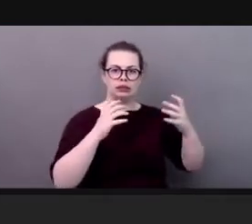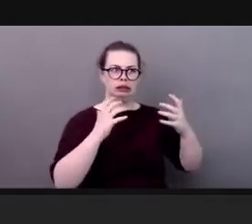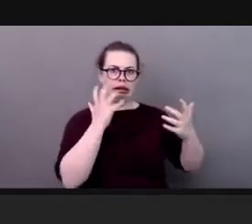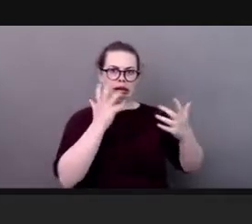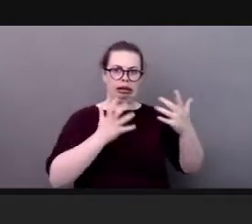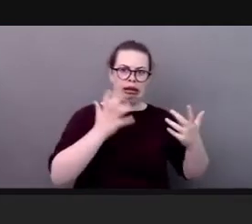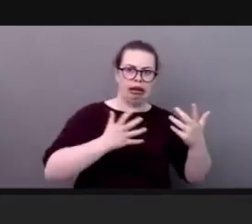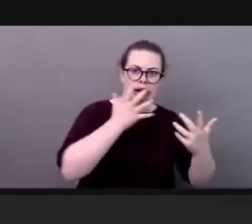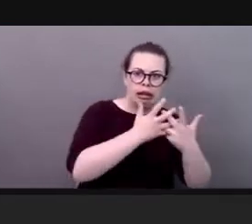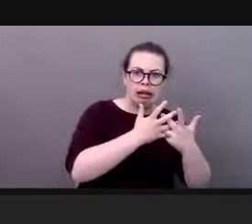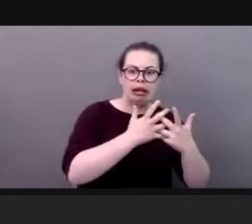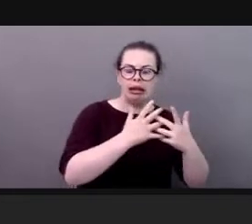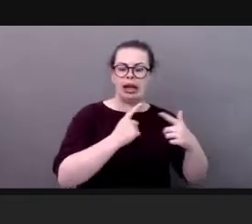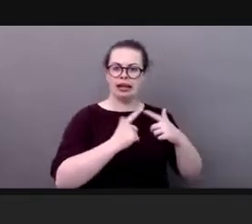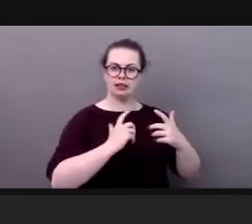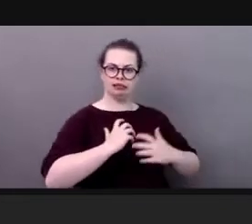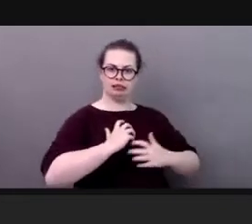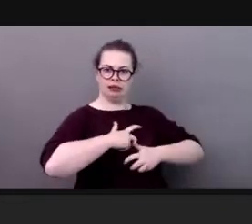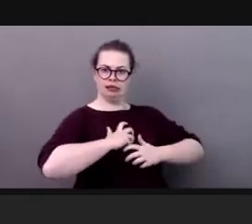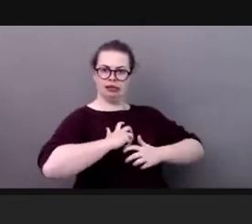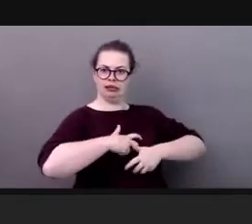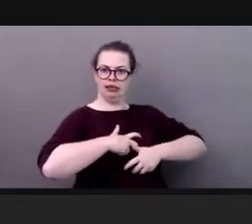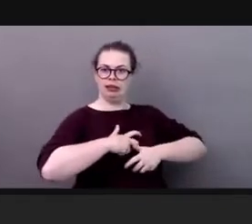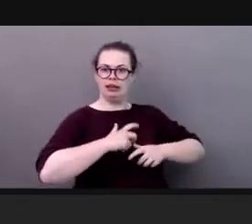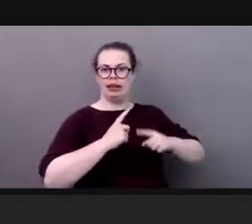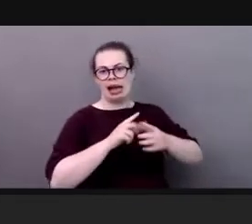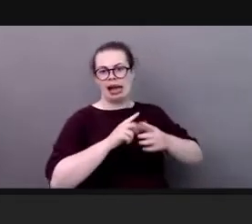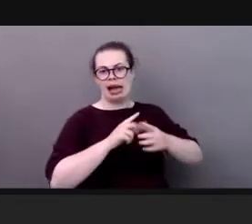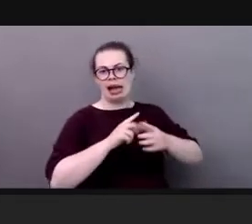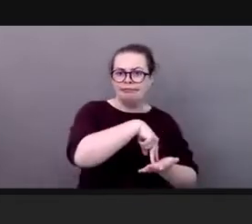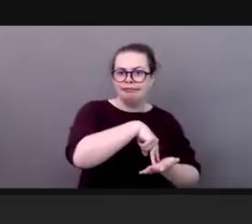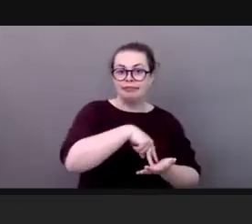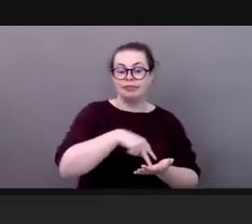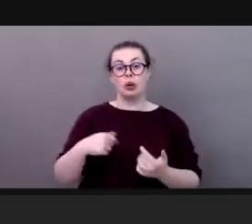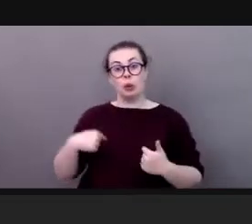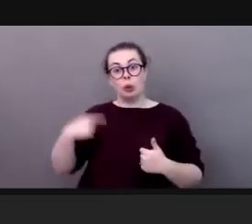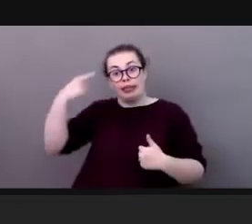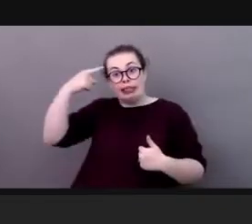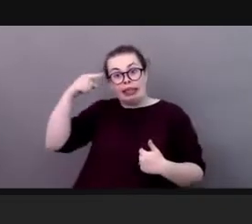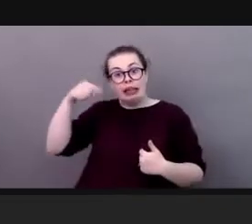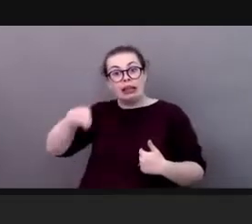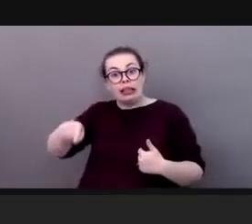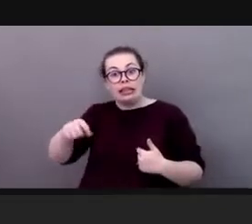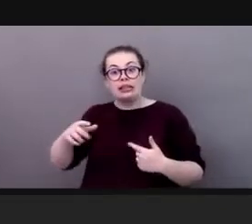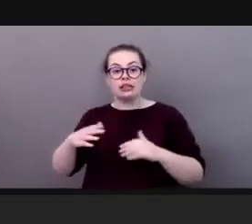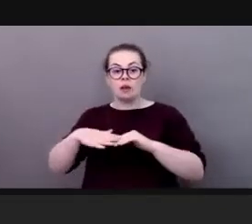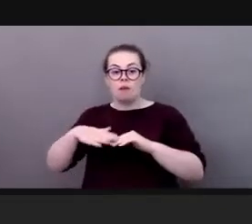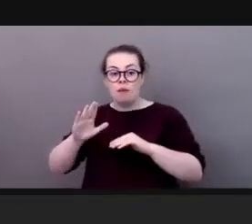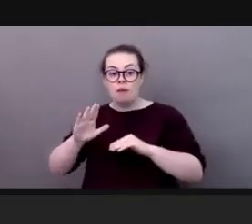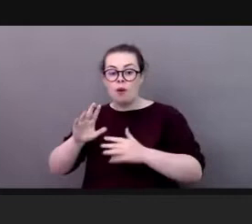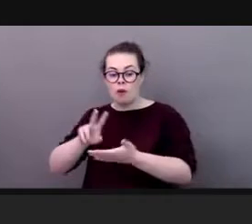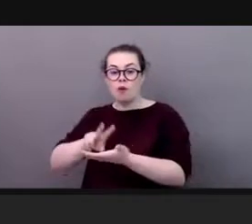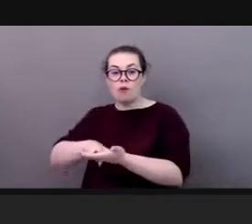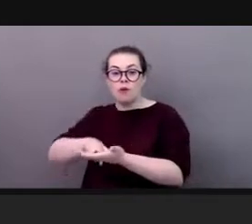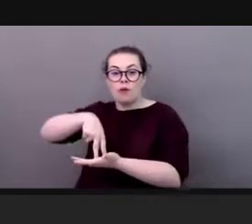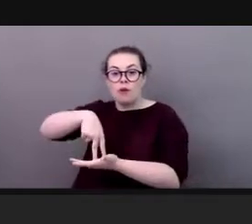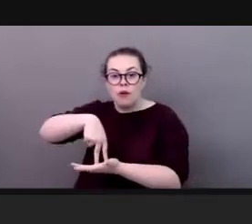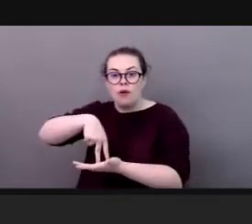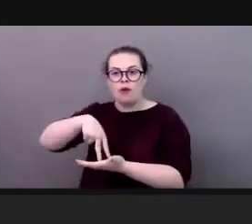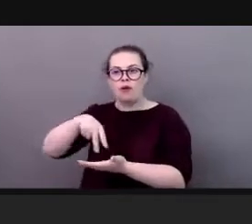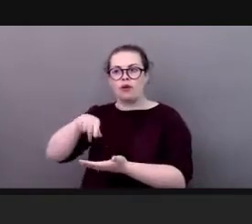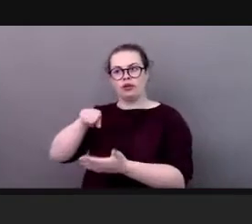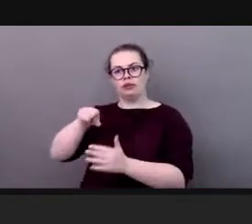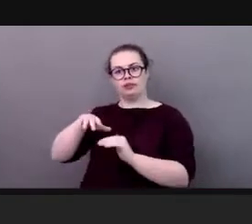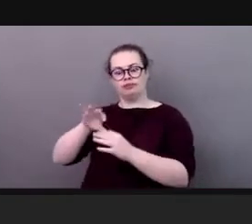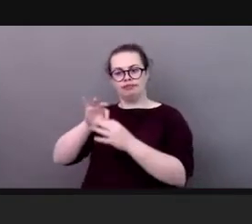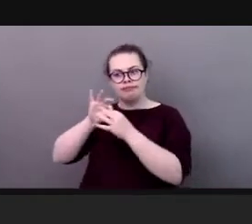context, we see disaster preparedness as an adaptation measure, We are fully aware that disaster